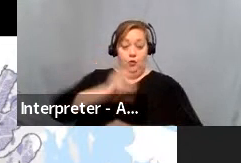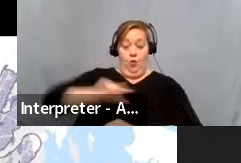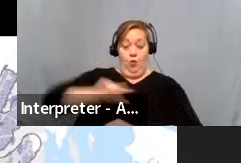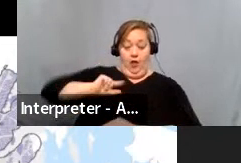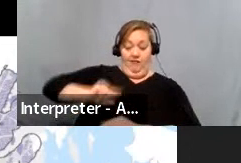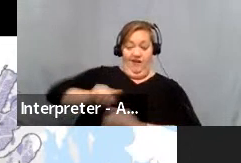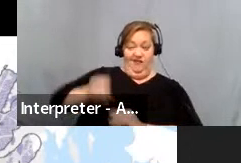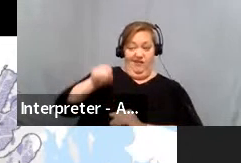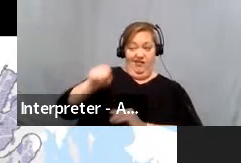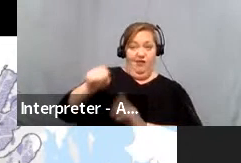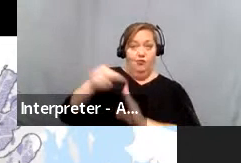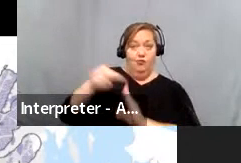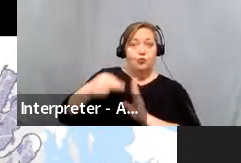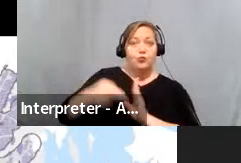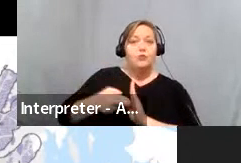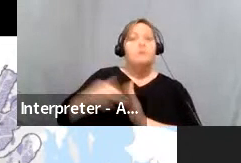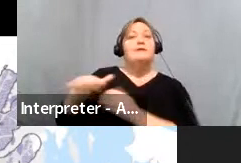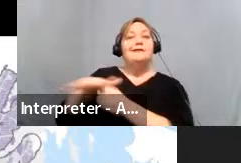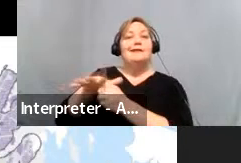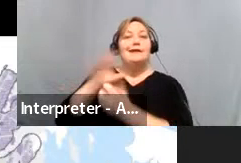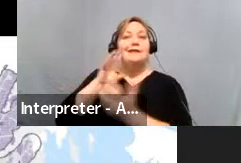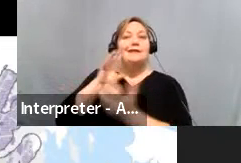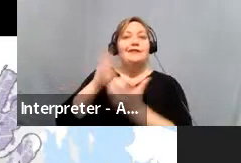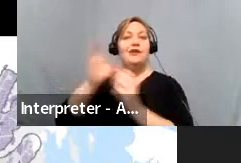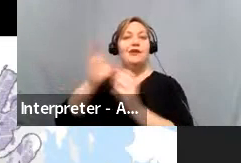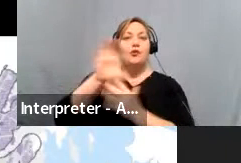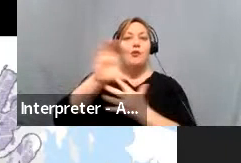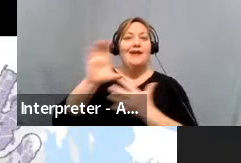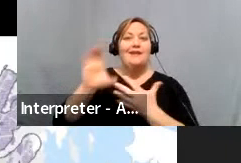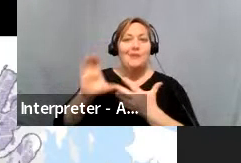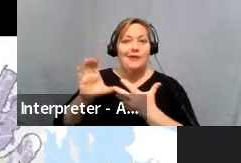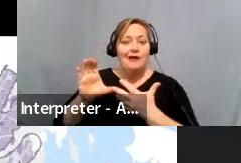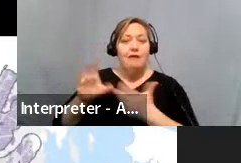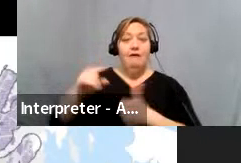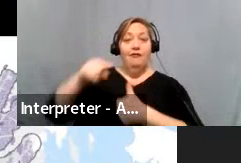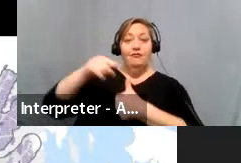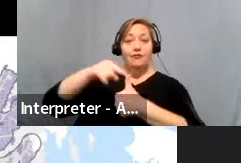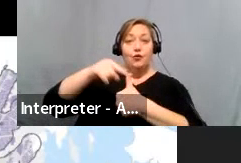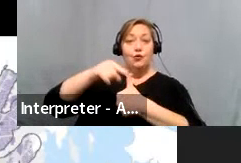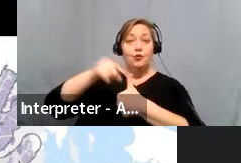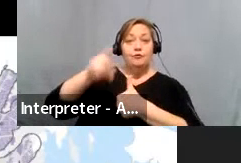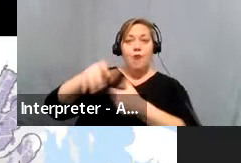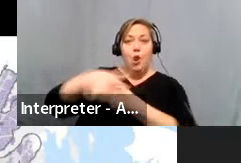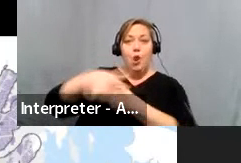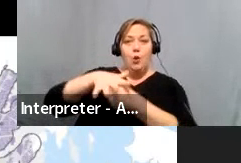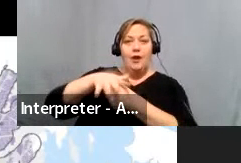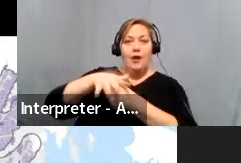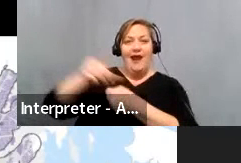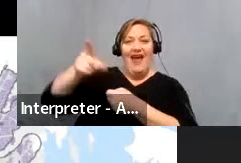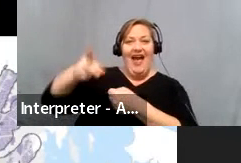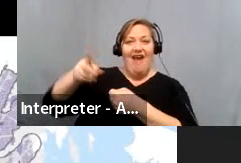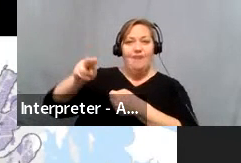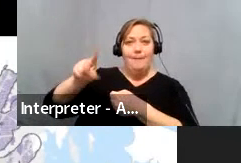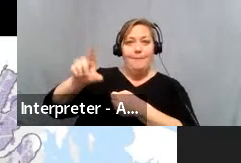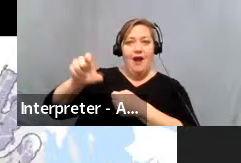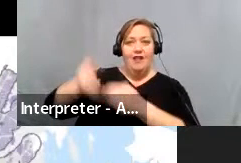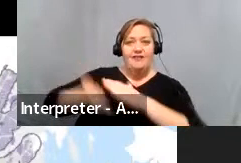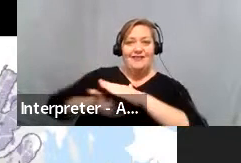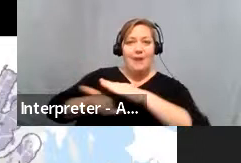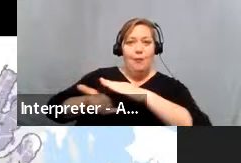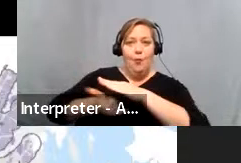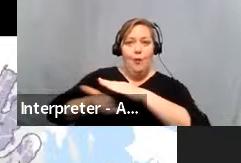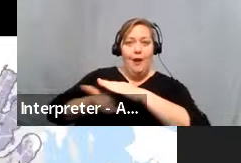development regulations, sites must meet a few different criteria. So first, they must be located within half a mile of a subway or rail